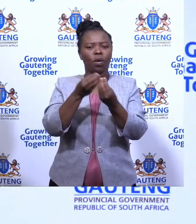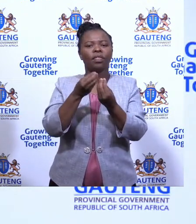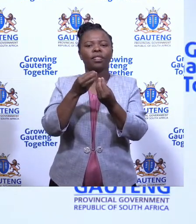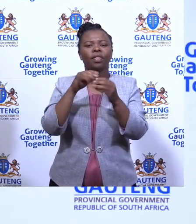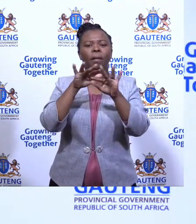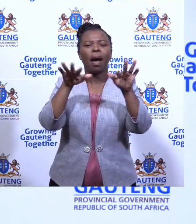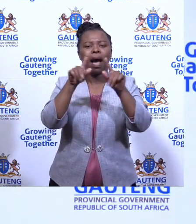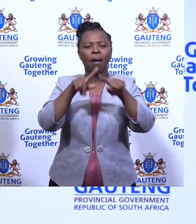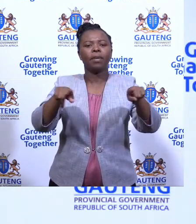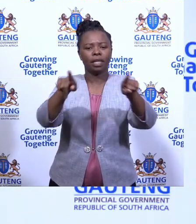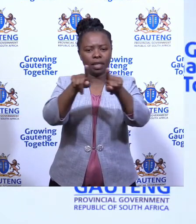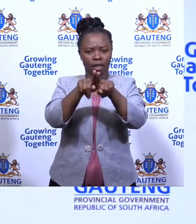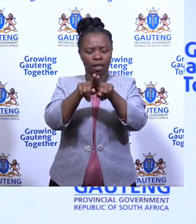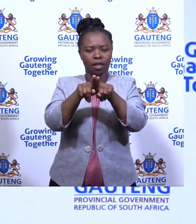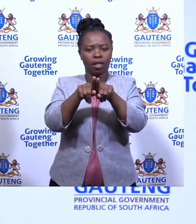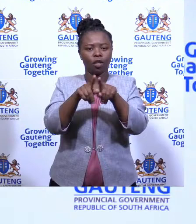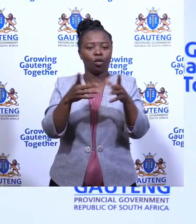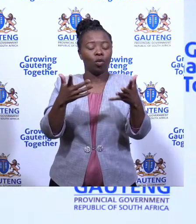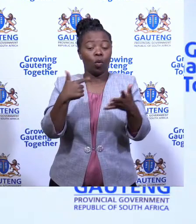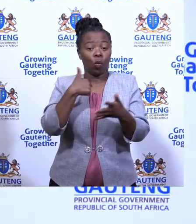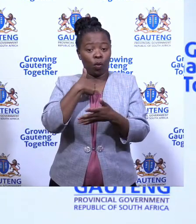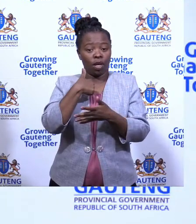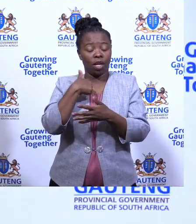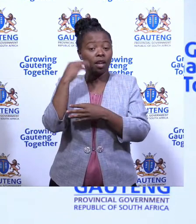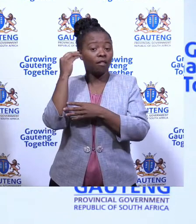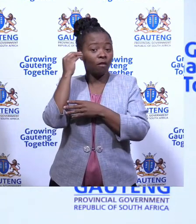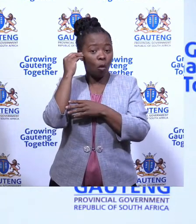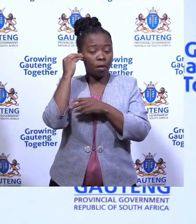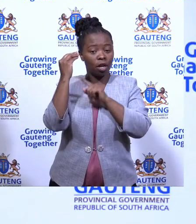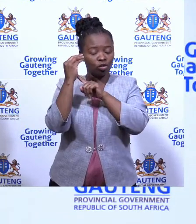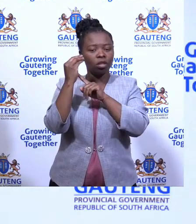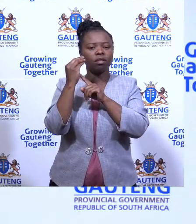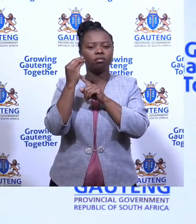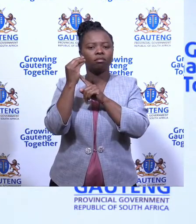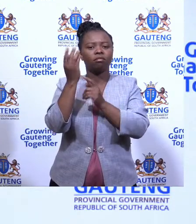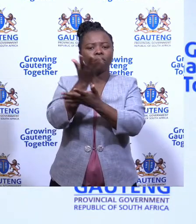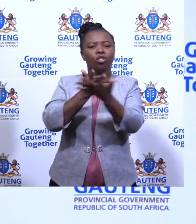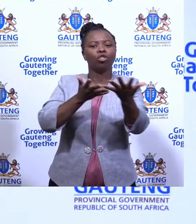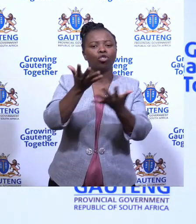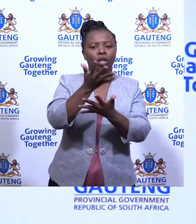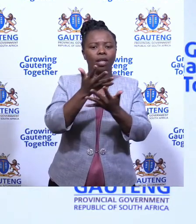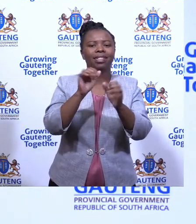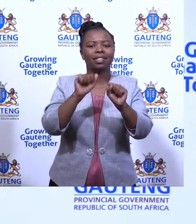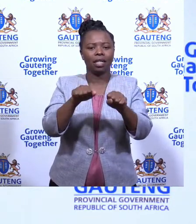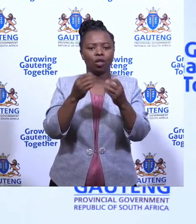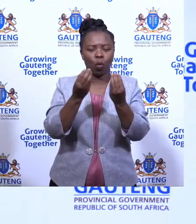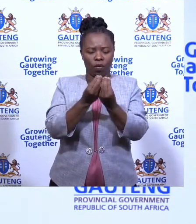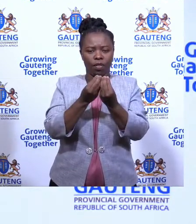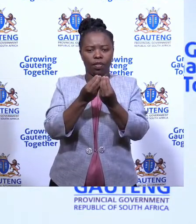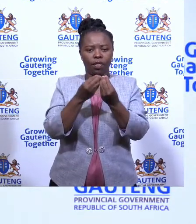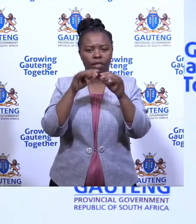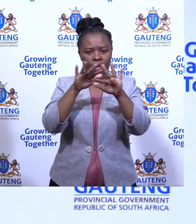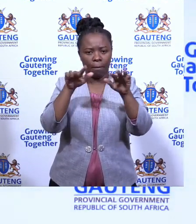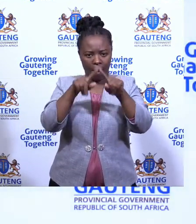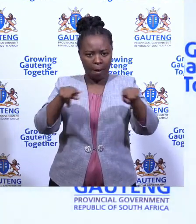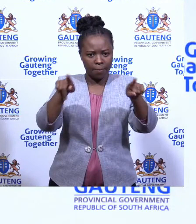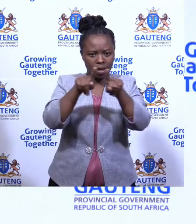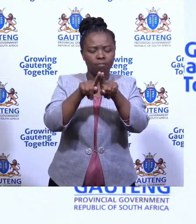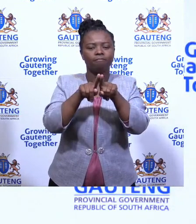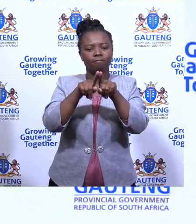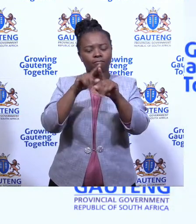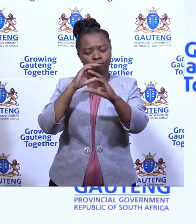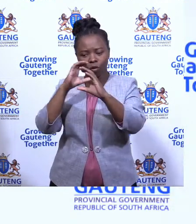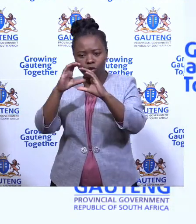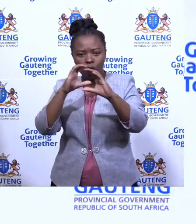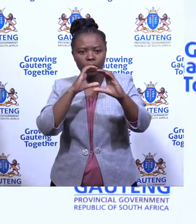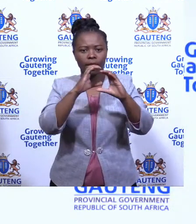be able to share information with members of the public. We must be able to communicate where